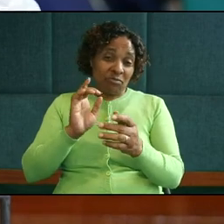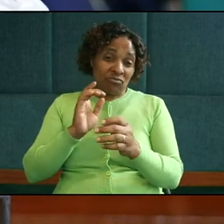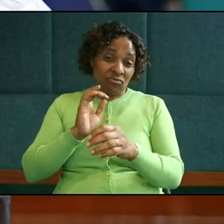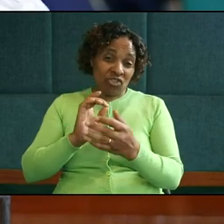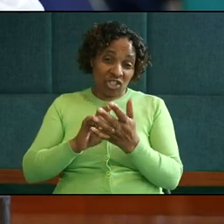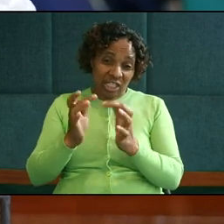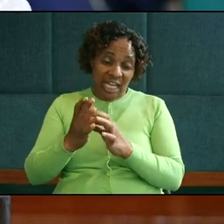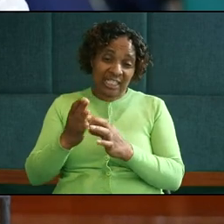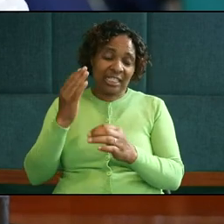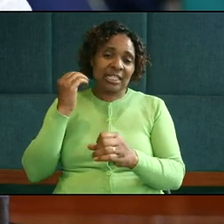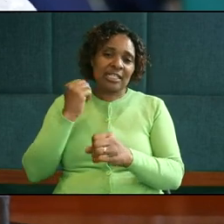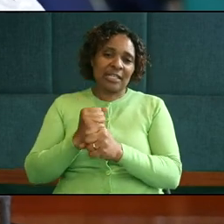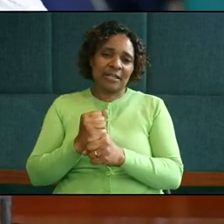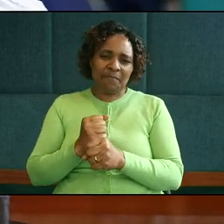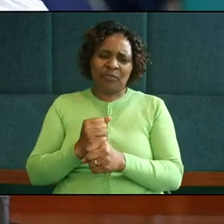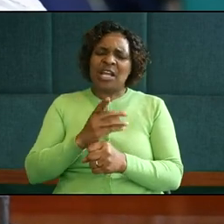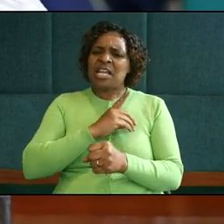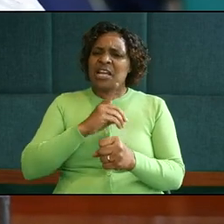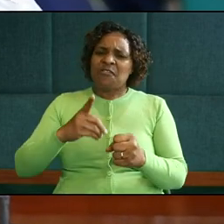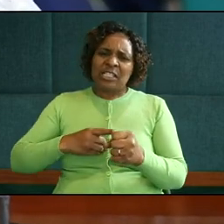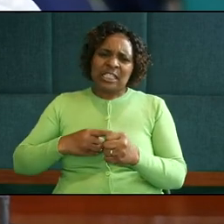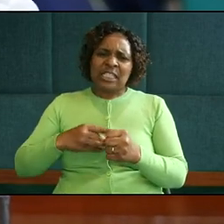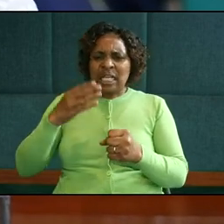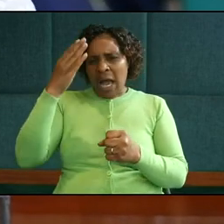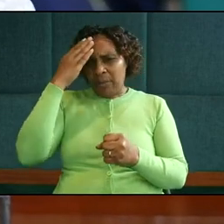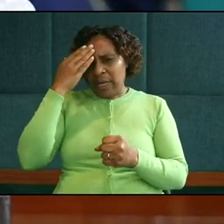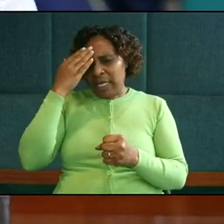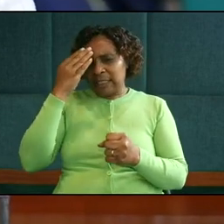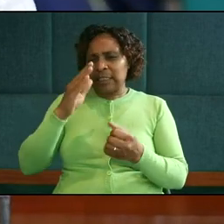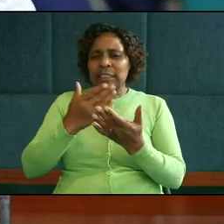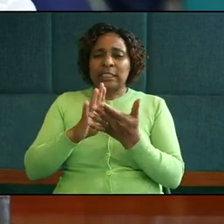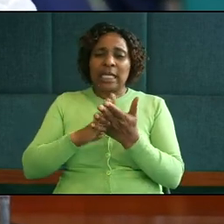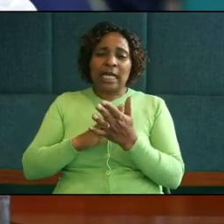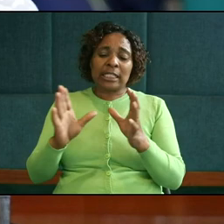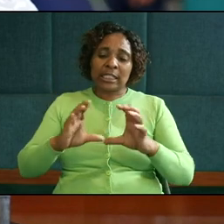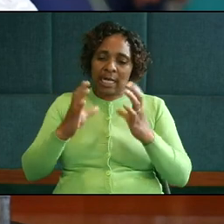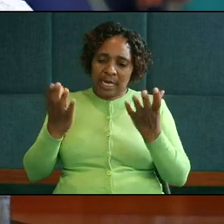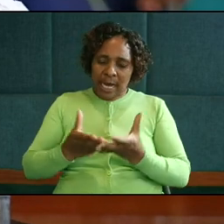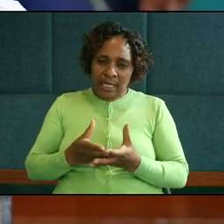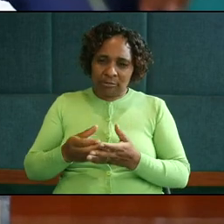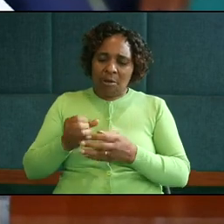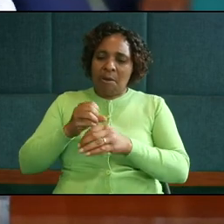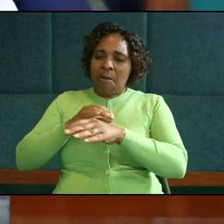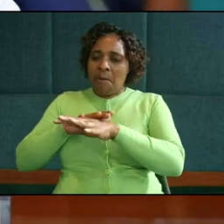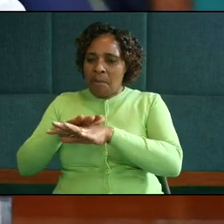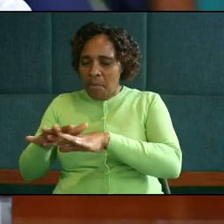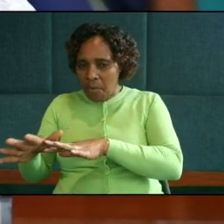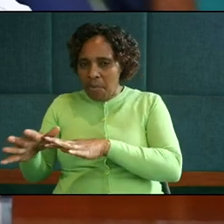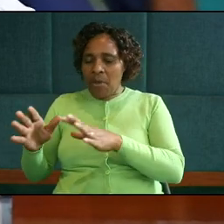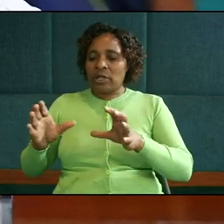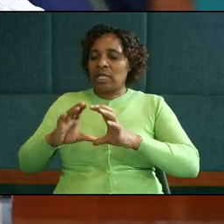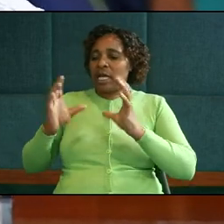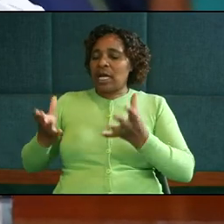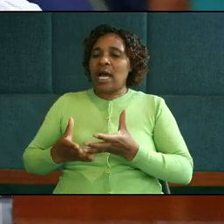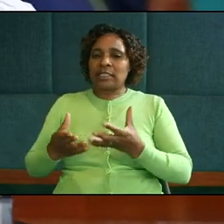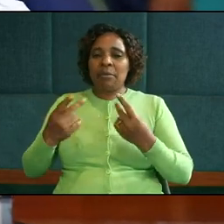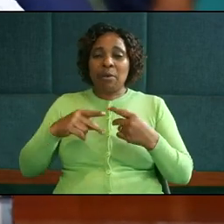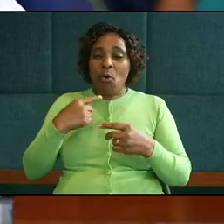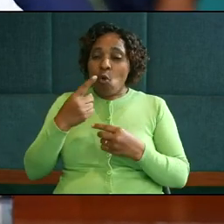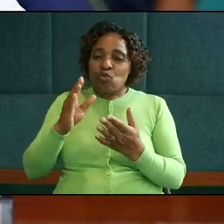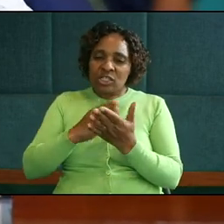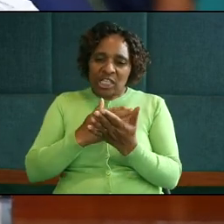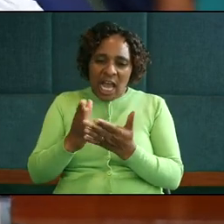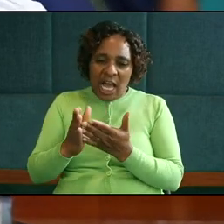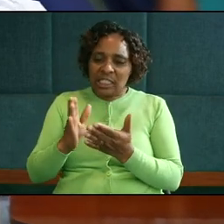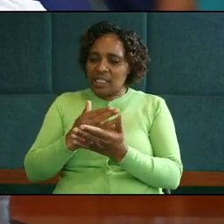David's generosity had a good influence on his classmates. When they saw him share food, they also started sharing their food with those who had none.